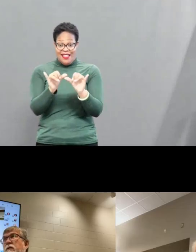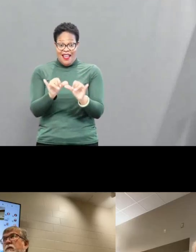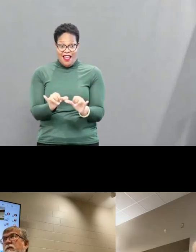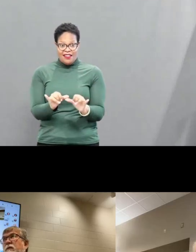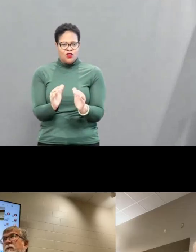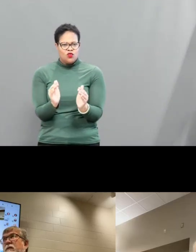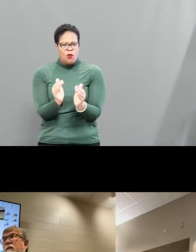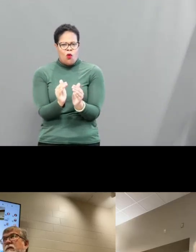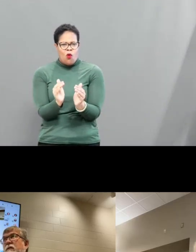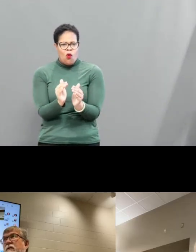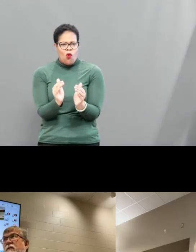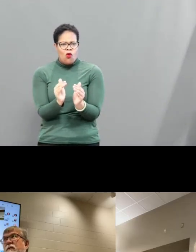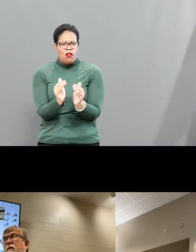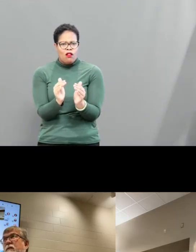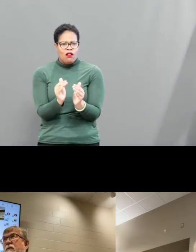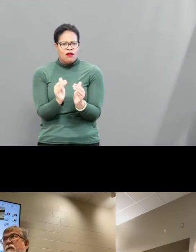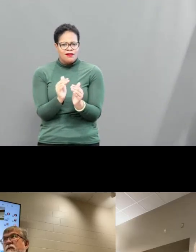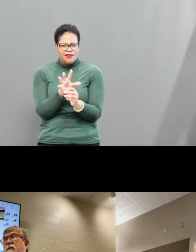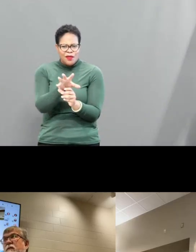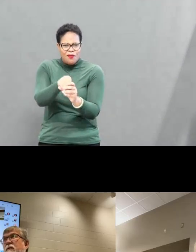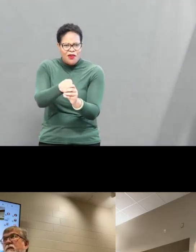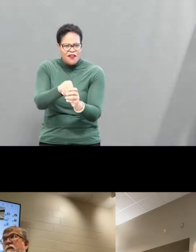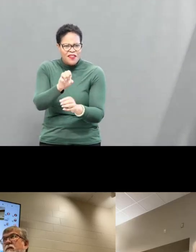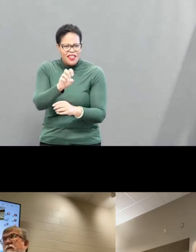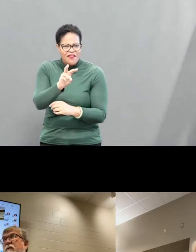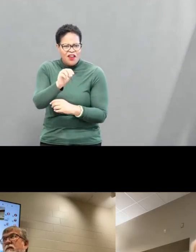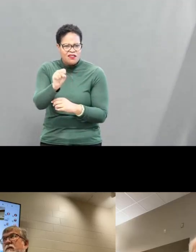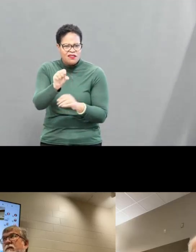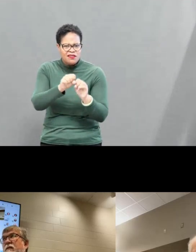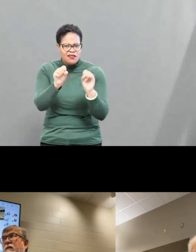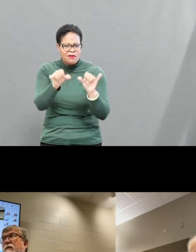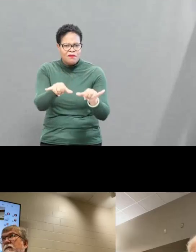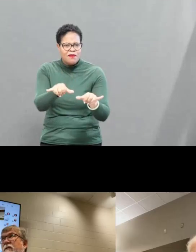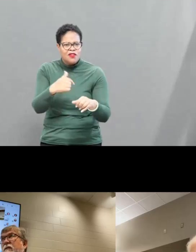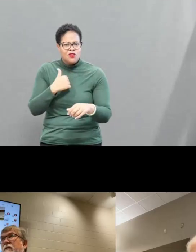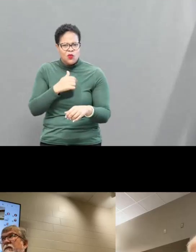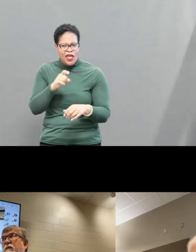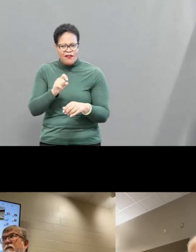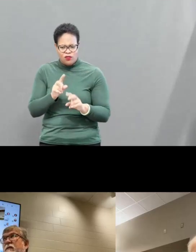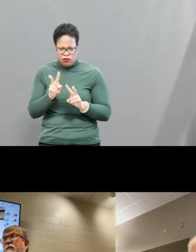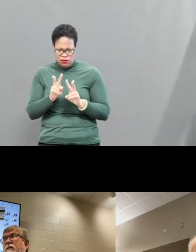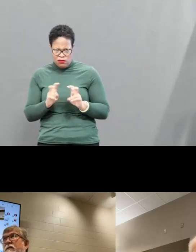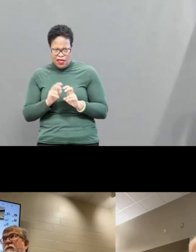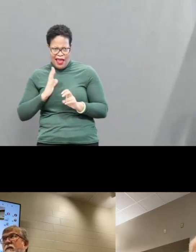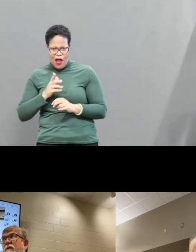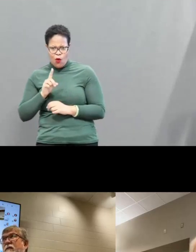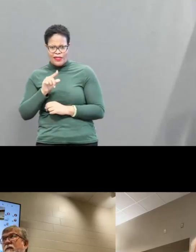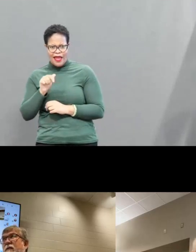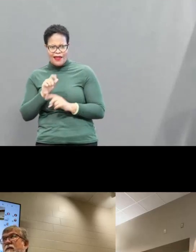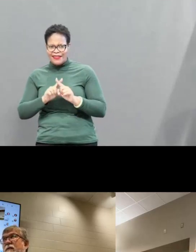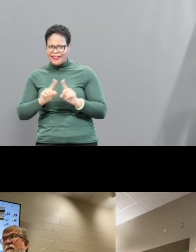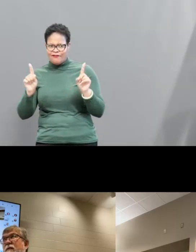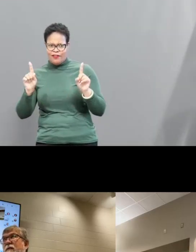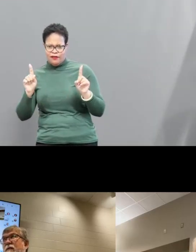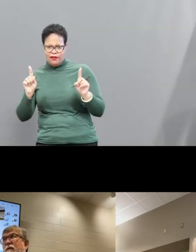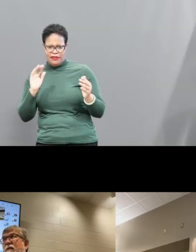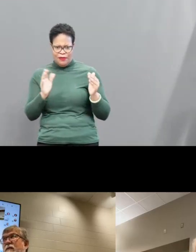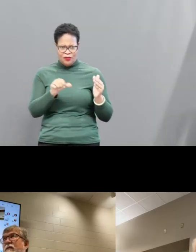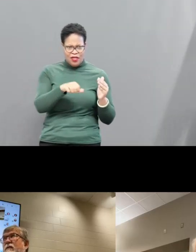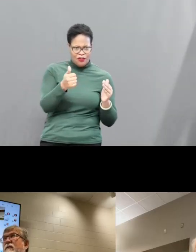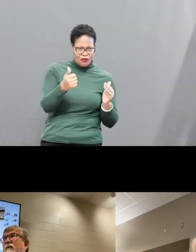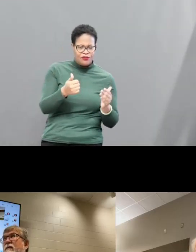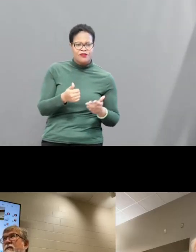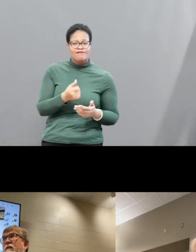sizes are too small to be part of that EGOS system. So we kind of have to look at our data differently, and we don't